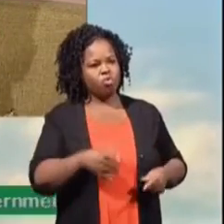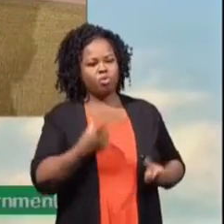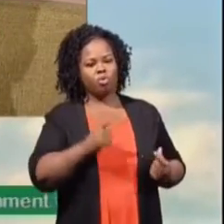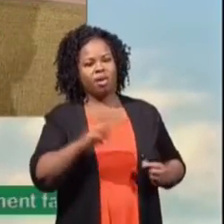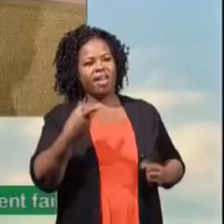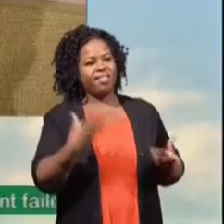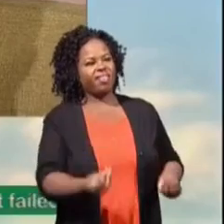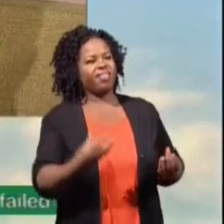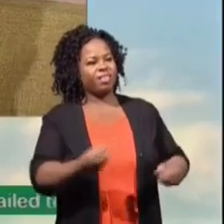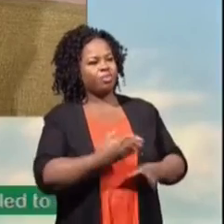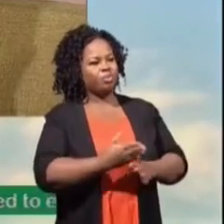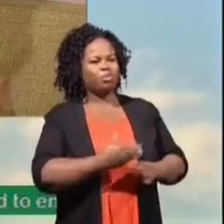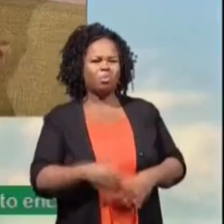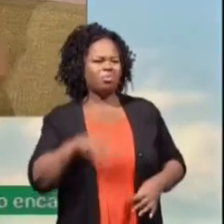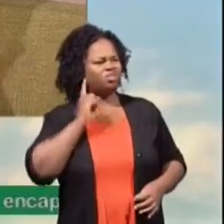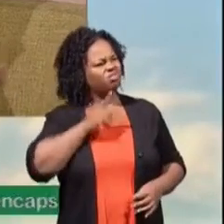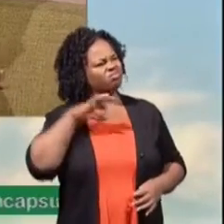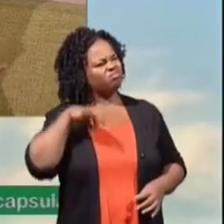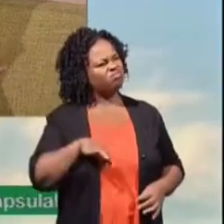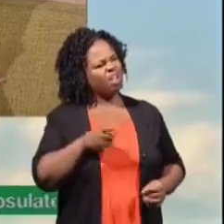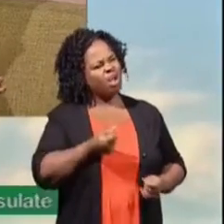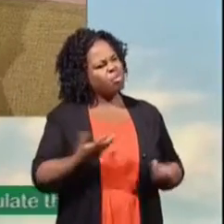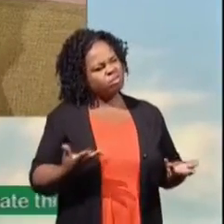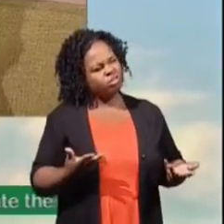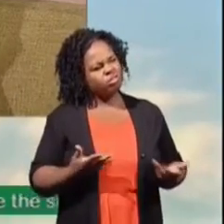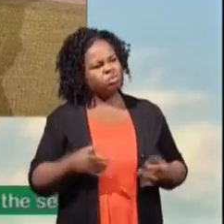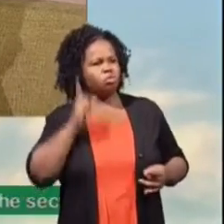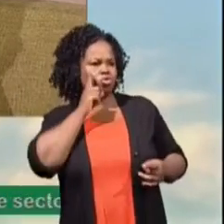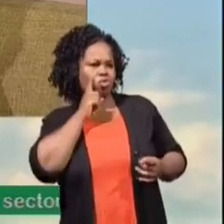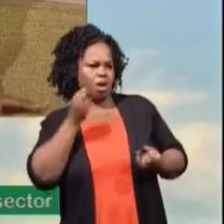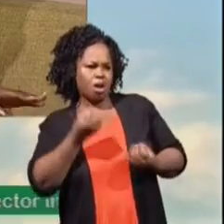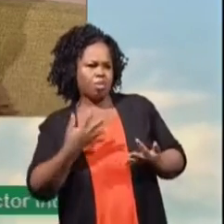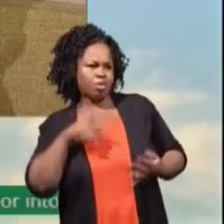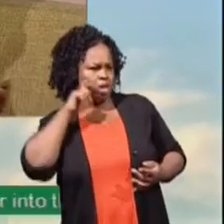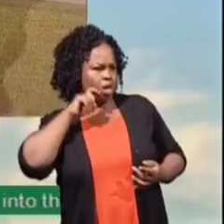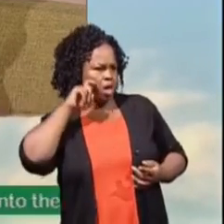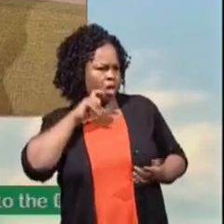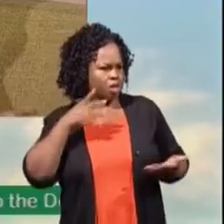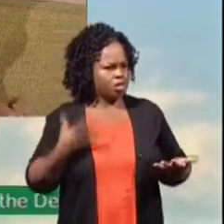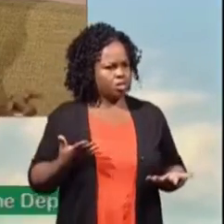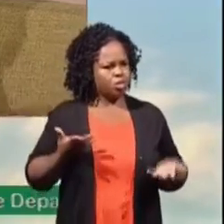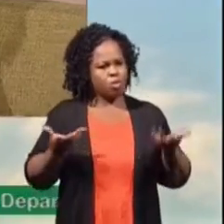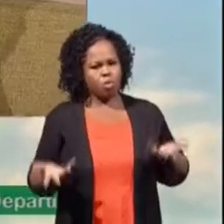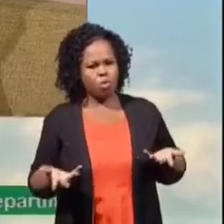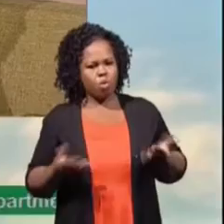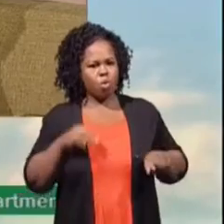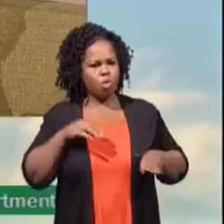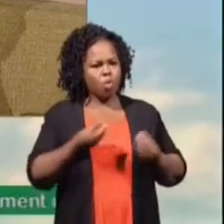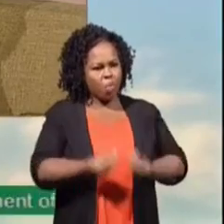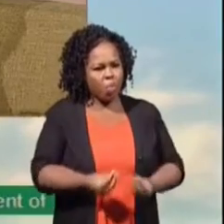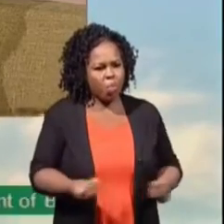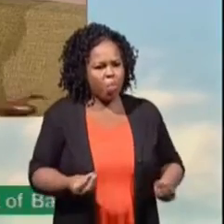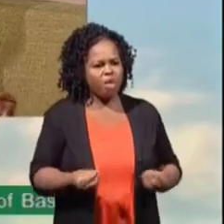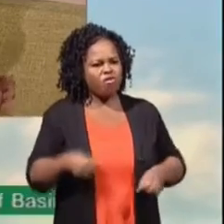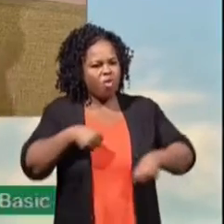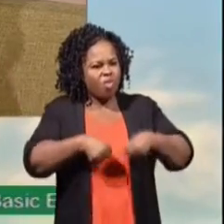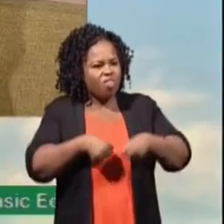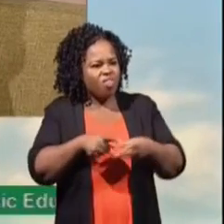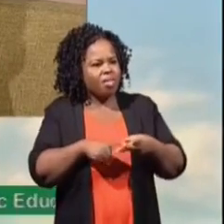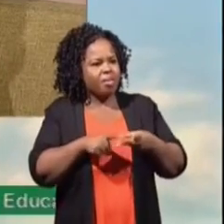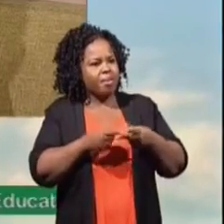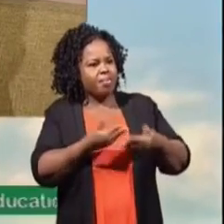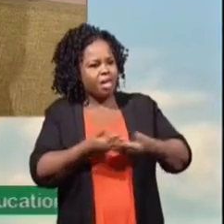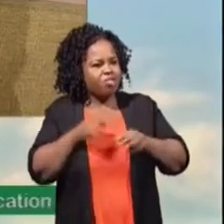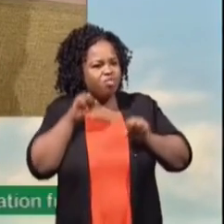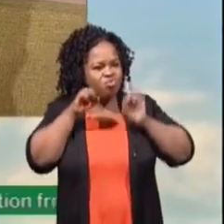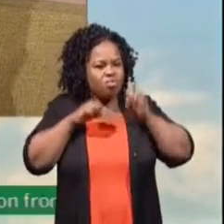kahle u mistress kahle kumele akhole malini. Ni checka kanjani? You check ngama age lo osana nama toddler kuba ne certain amount ayitholayo lo